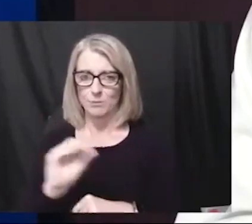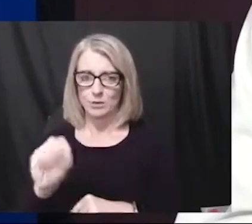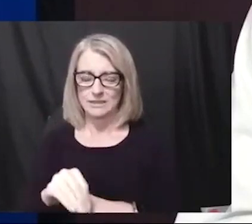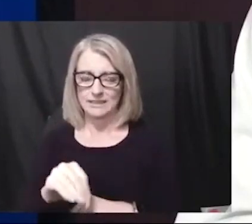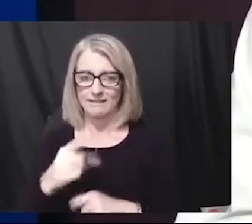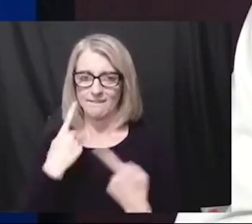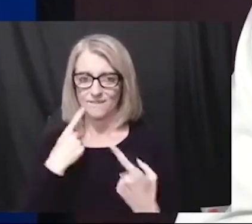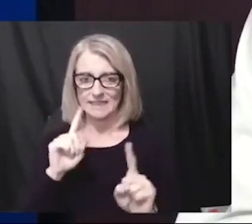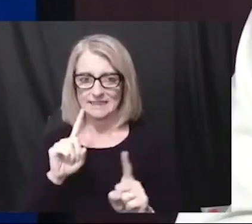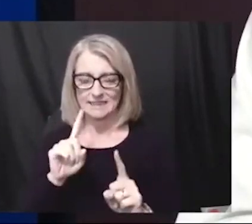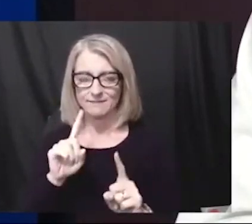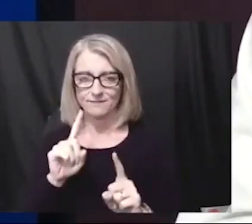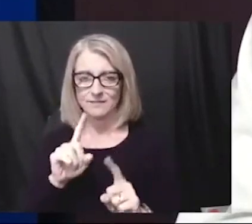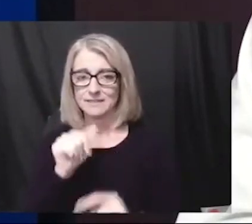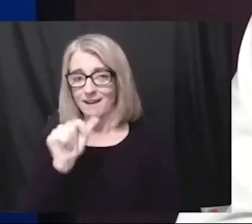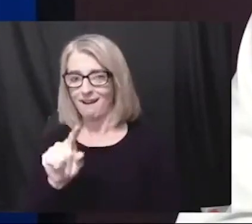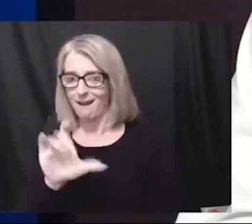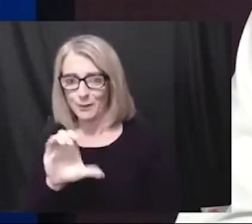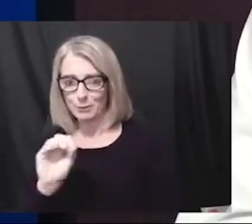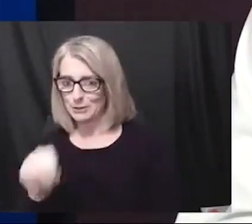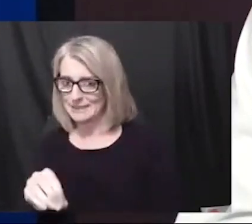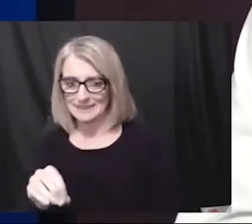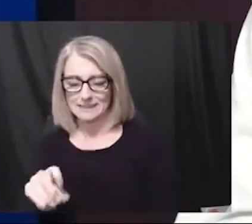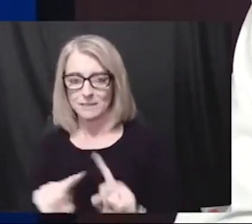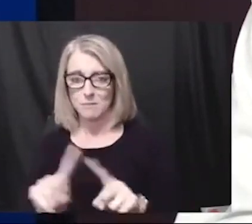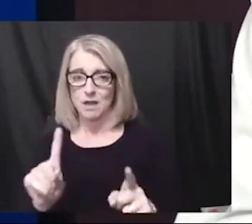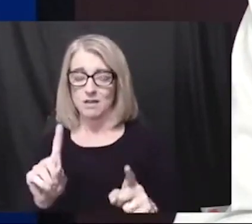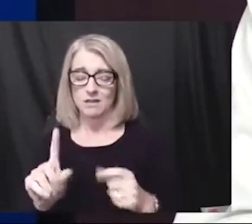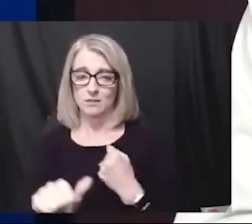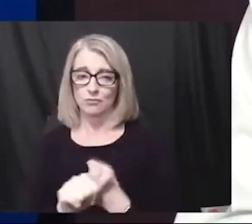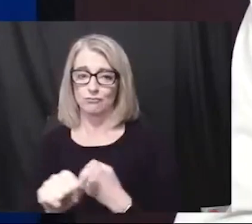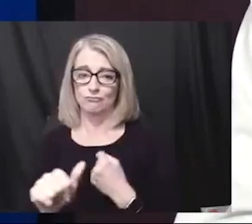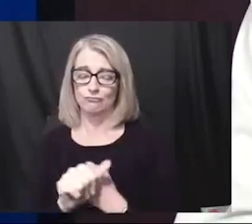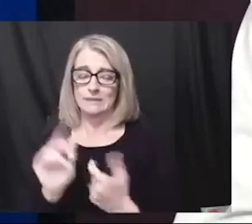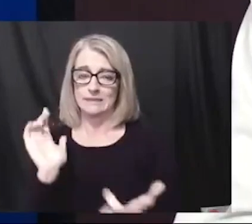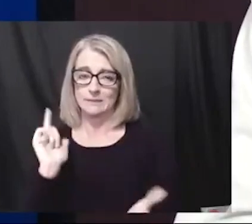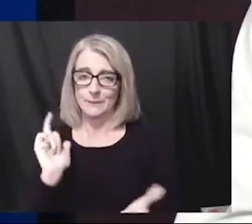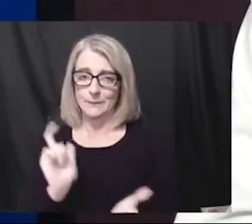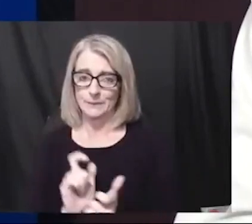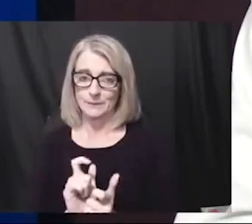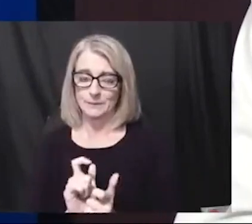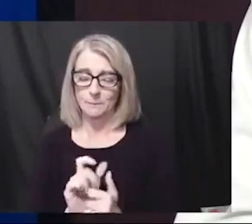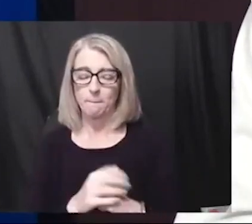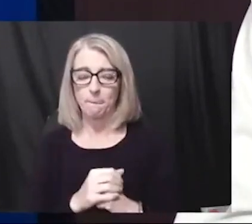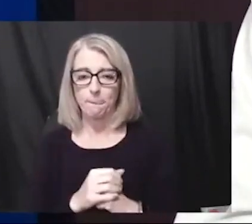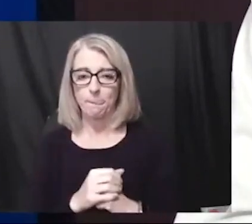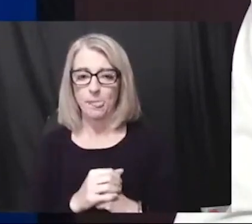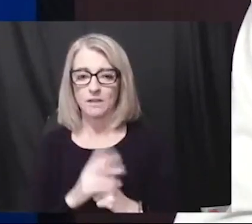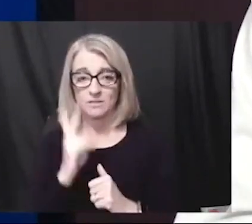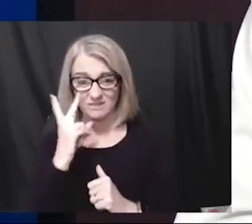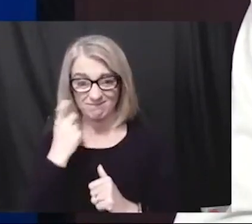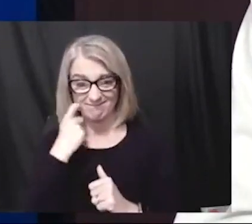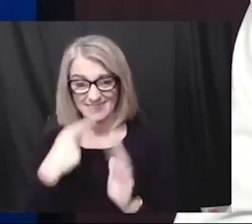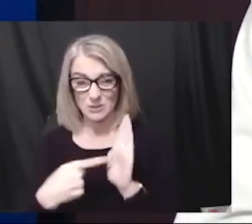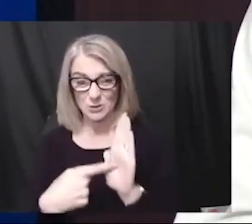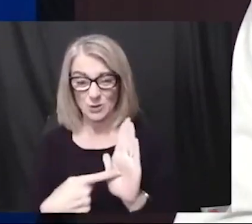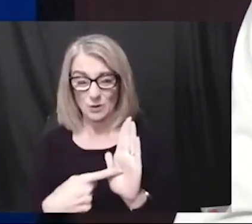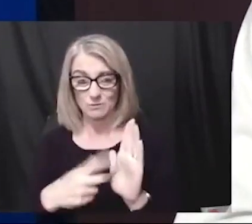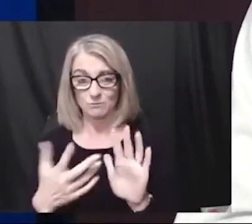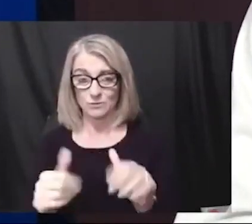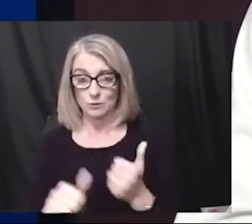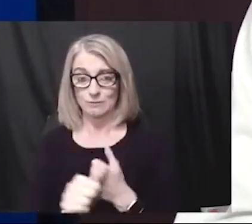there is, just as any other risky behavior, if you have multiple car wrecks, your insurance goes up, right? Does. If